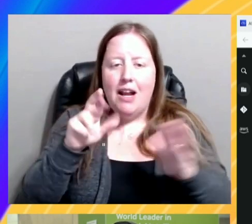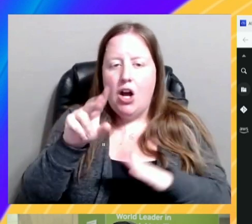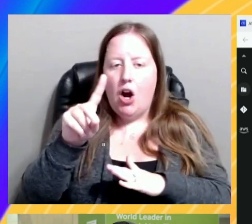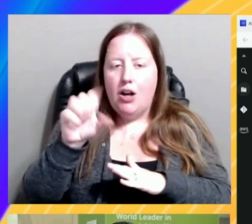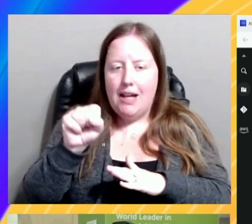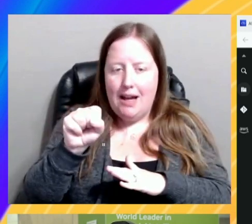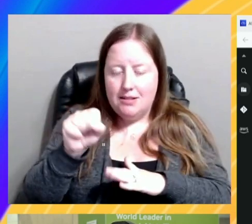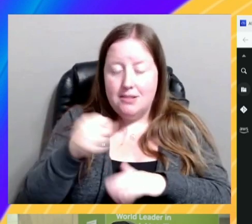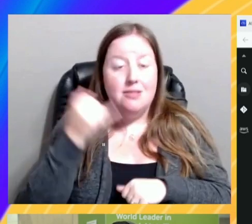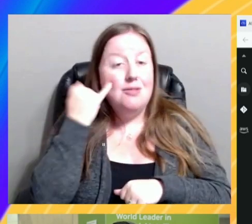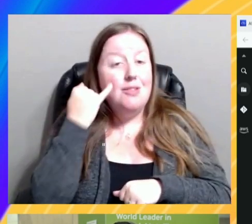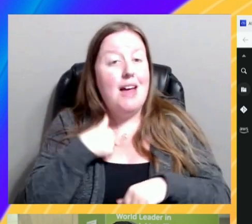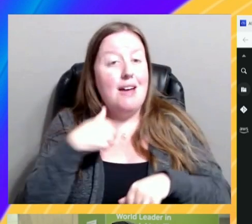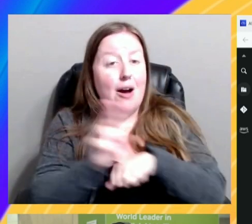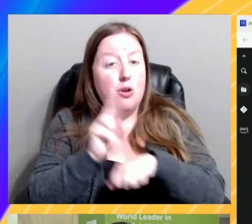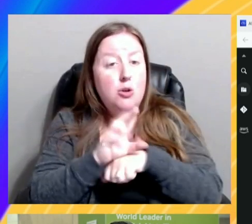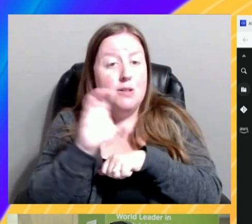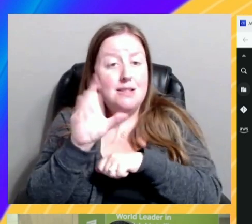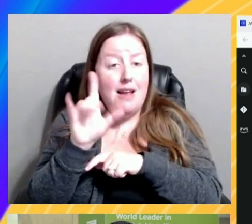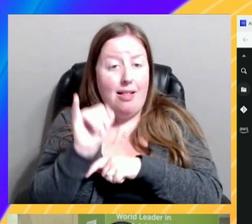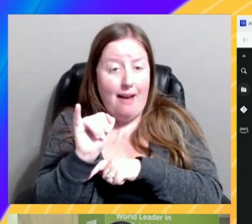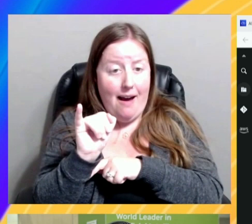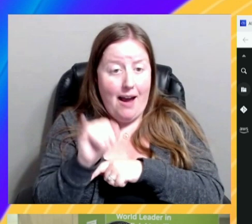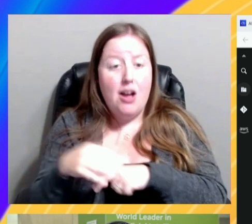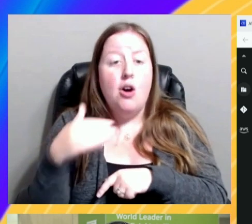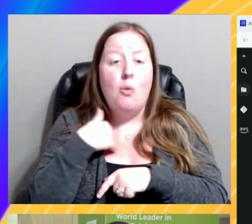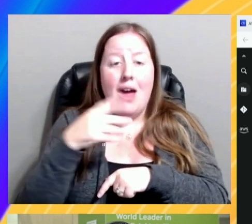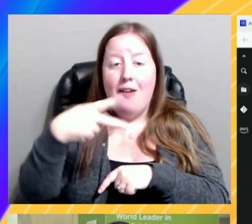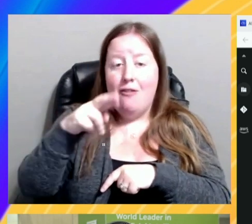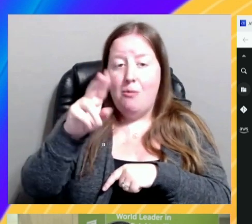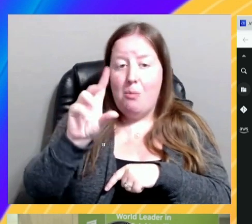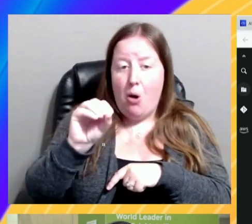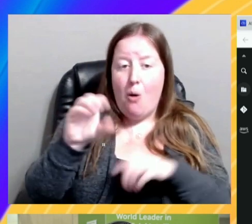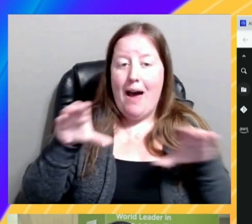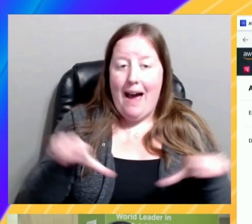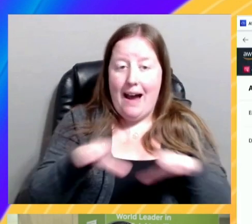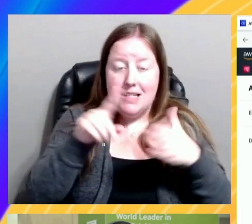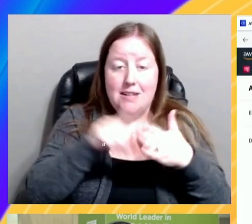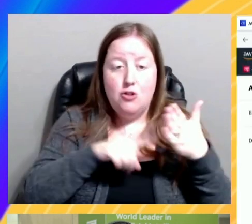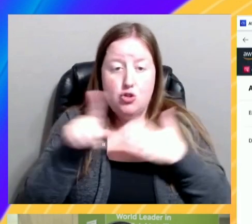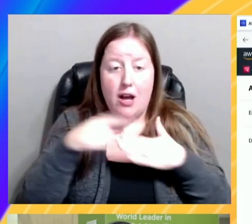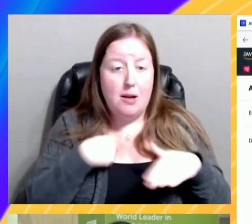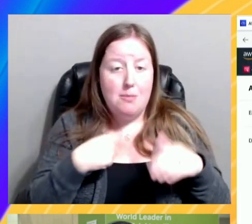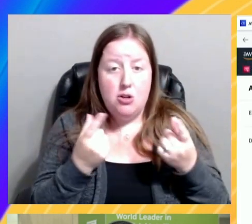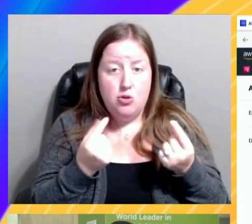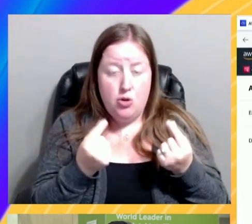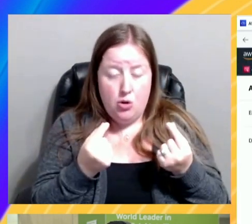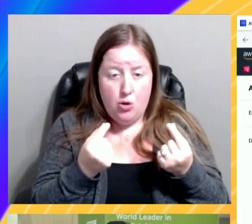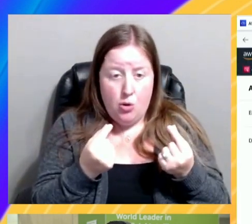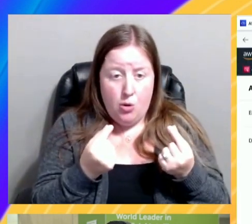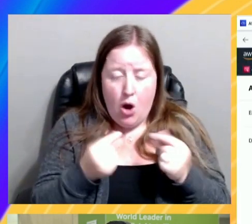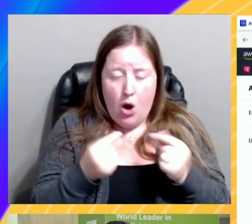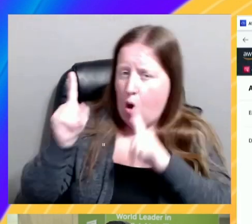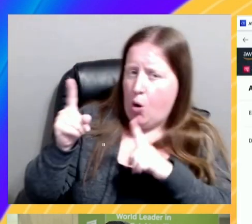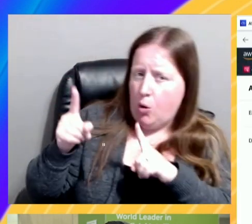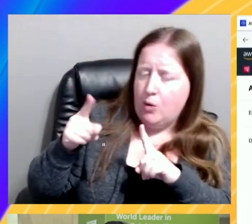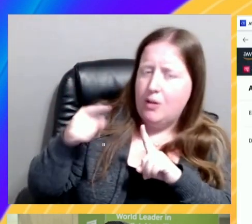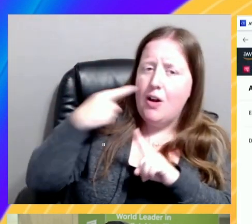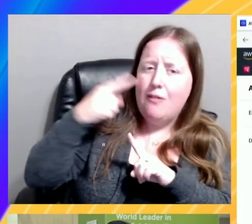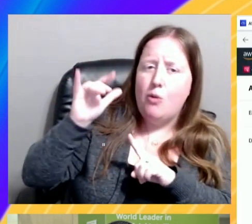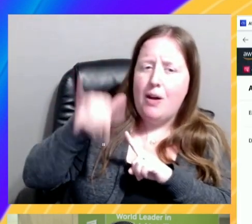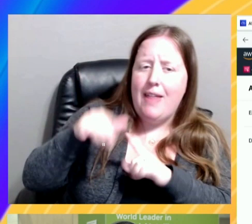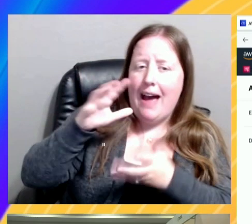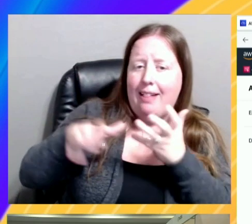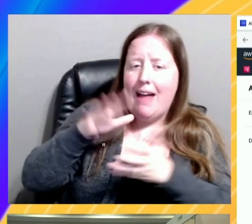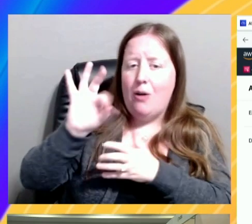use the CLI commandment to do a proactive check, what I can do is I'm going to put you on the spot here. For that Cloud9 environment, can we expand the